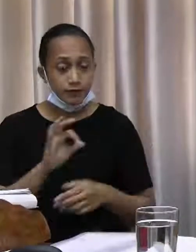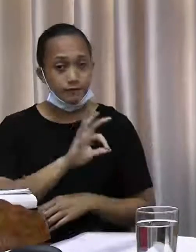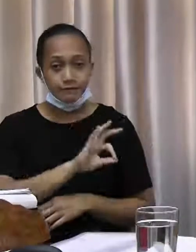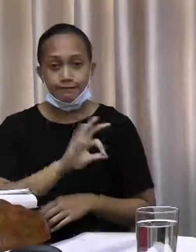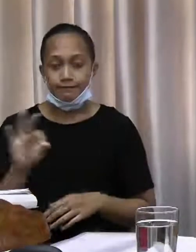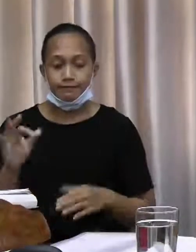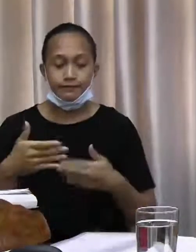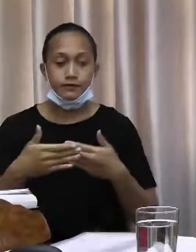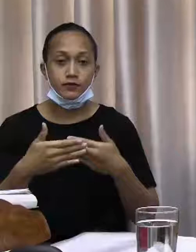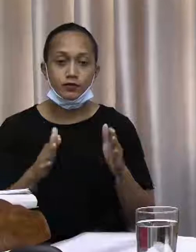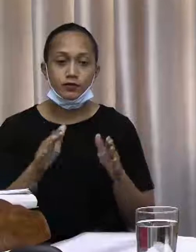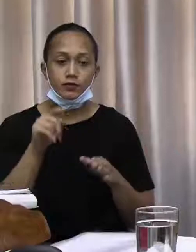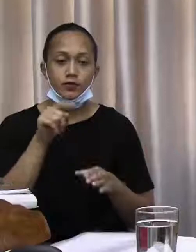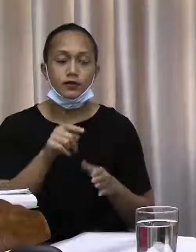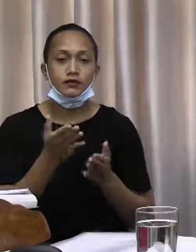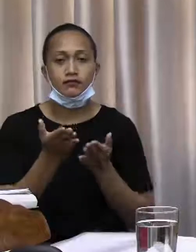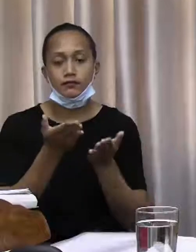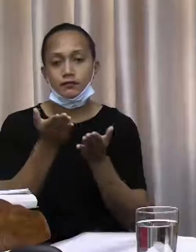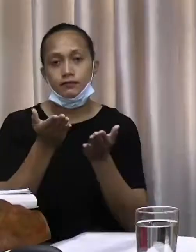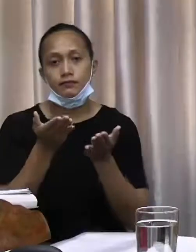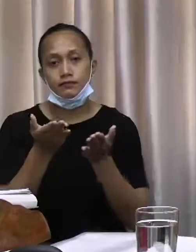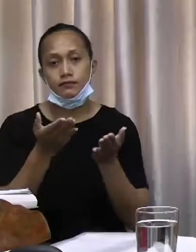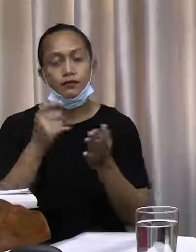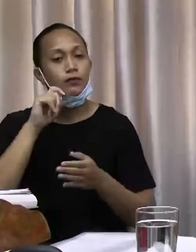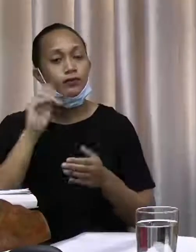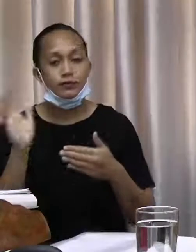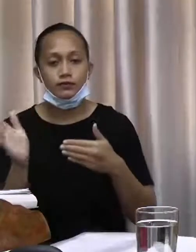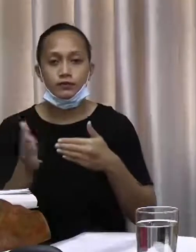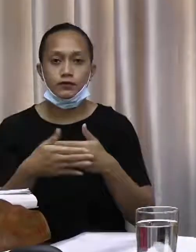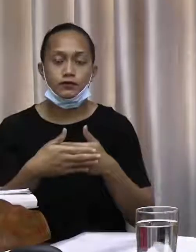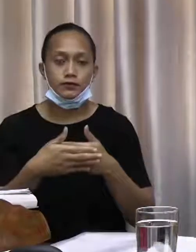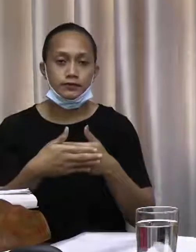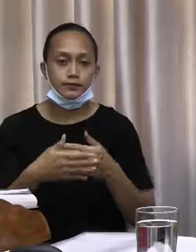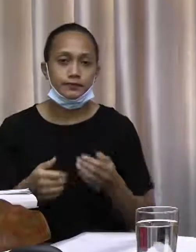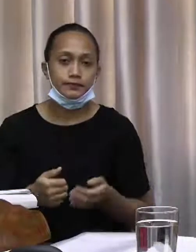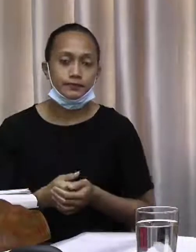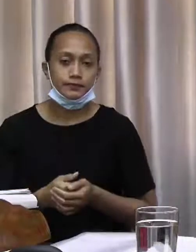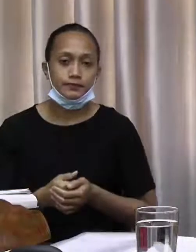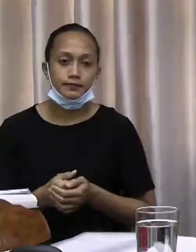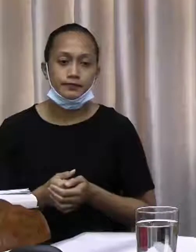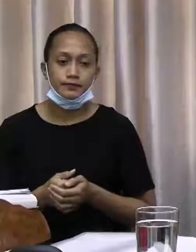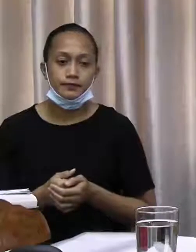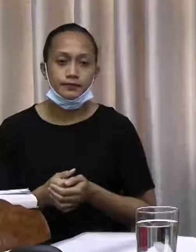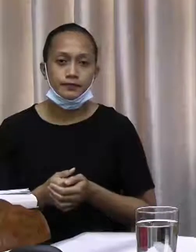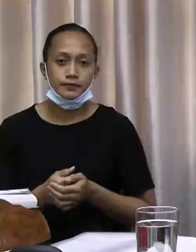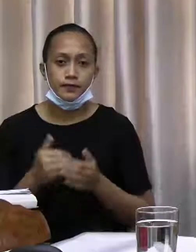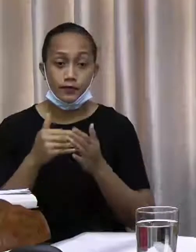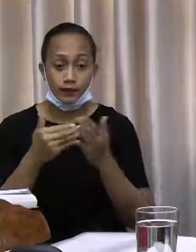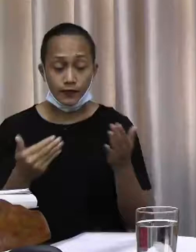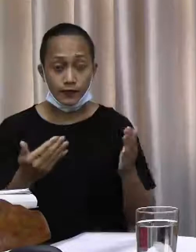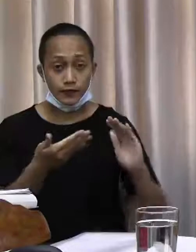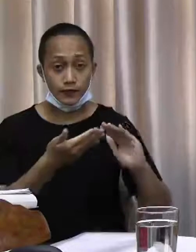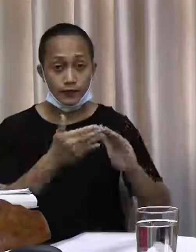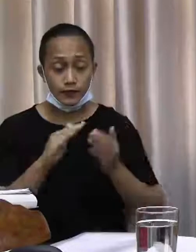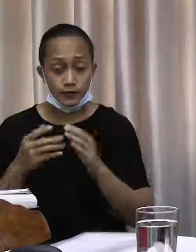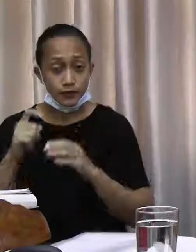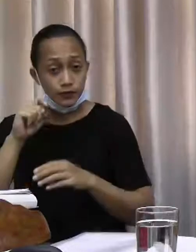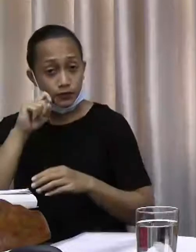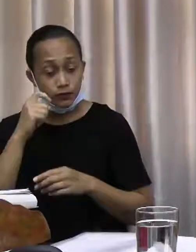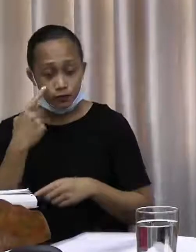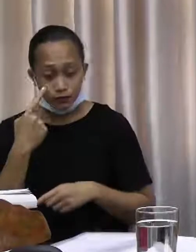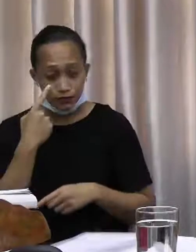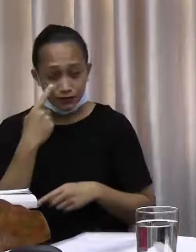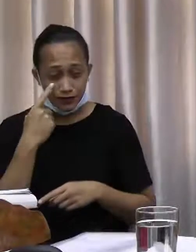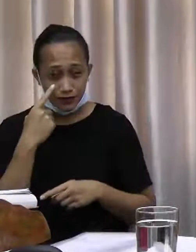ai nei au au nanga. O le a mataitu ina e le komiti e ta imua ai le mta